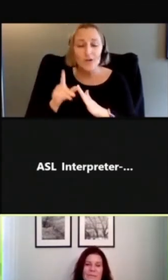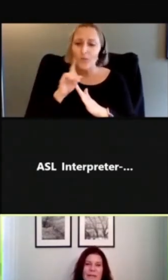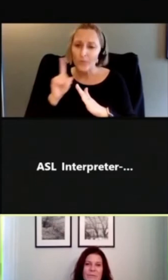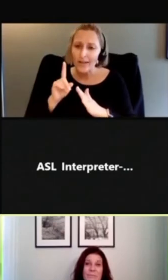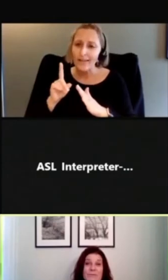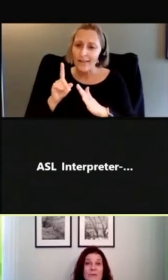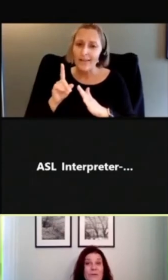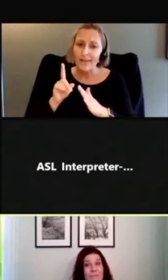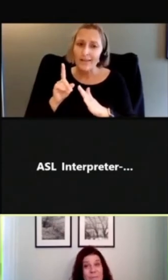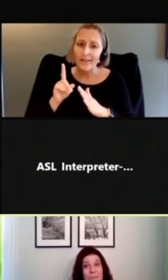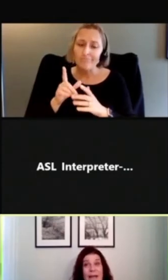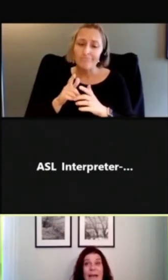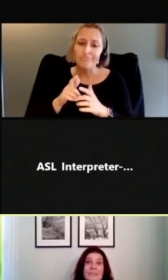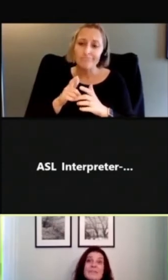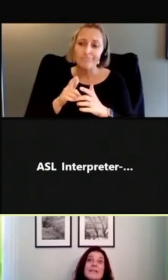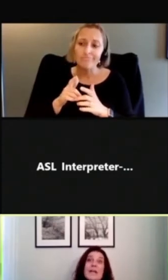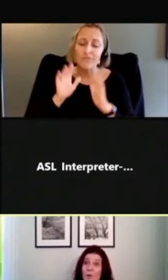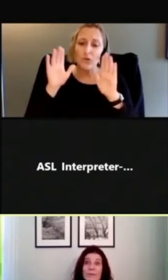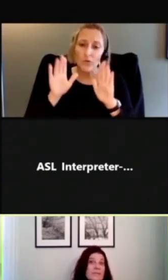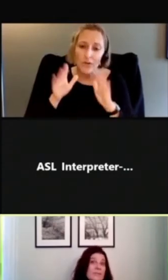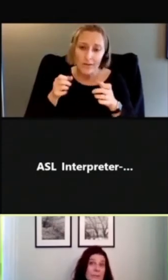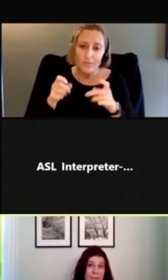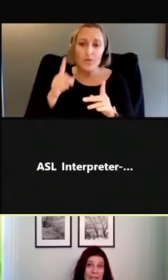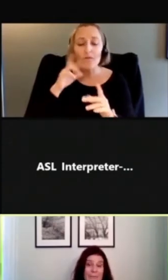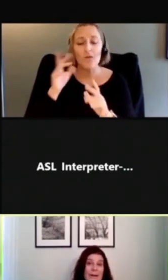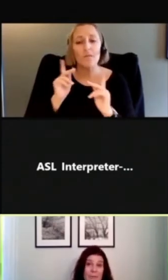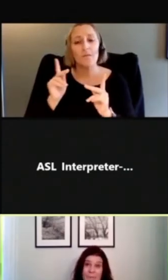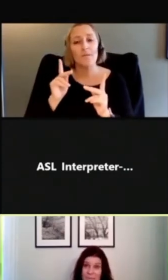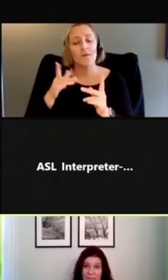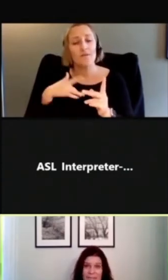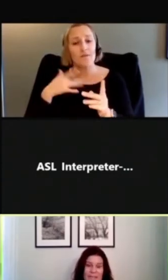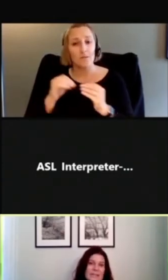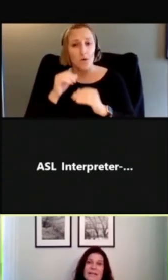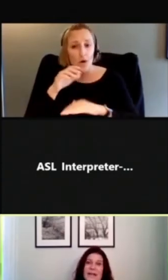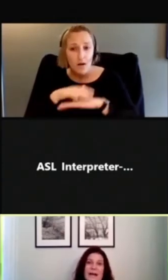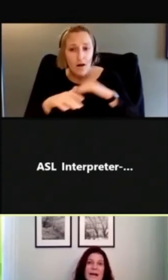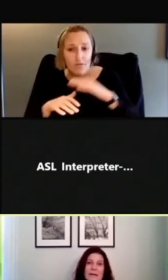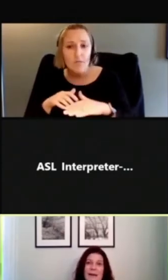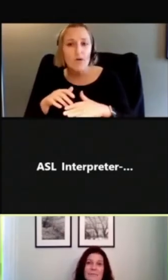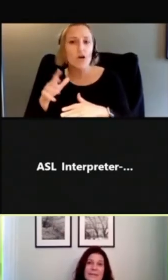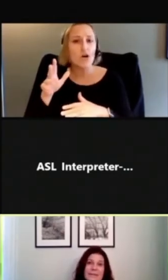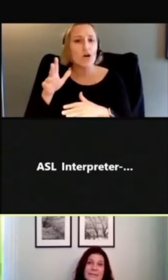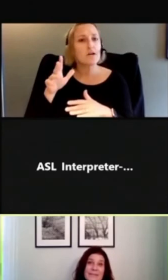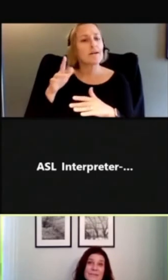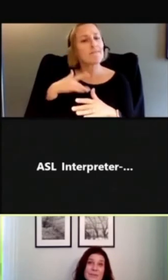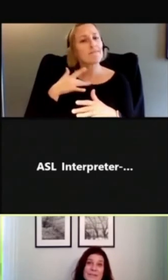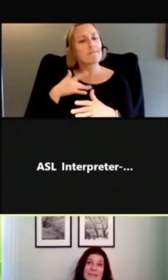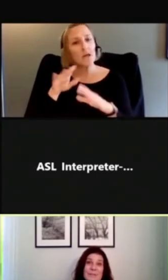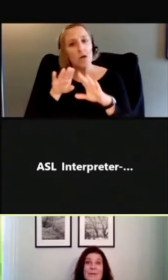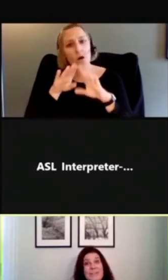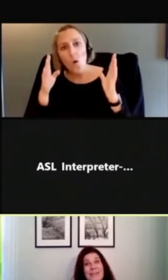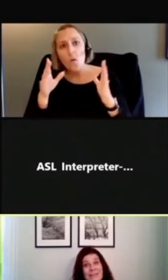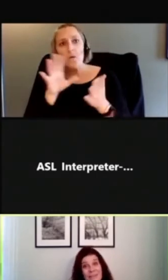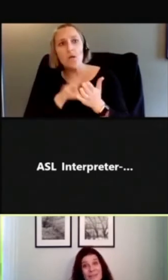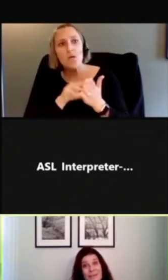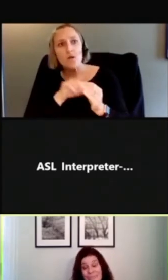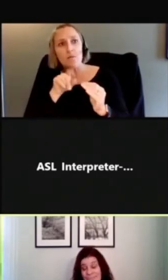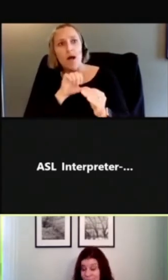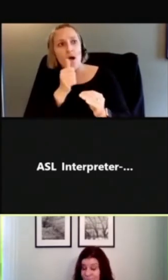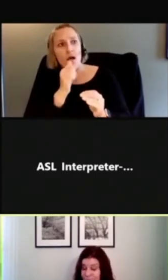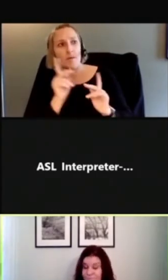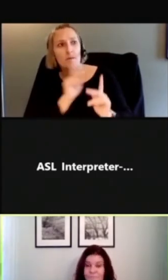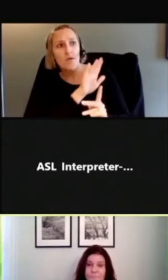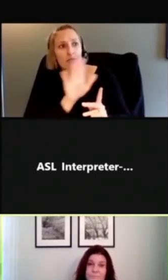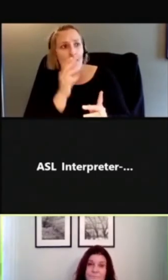way, I think, in making people feel comfortable and feeling open to learning about other people's ideas. I really think the students end up educating each